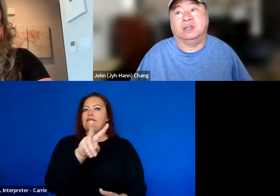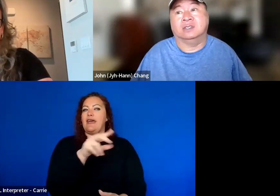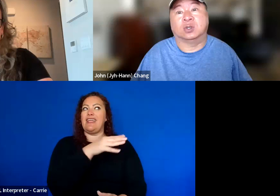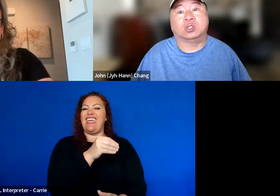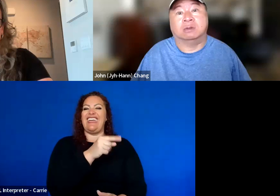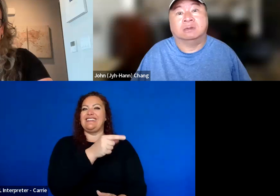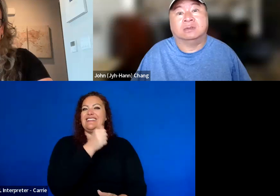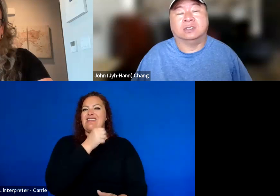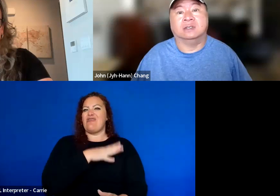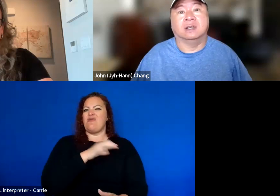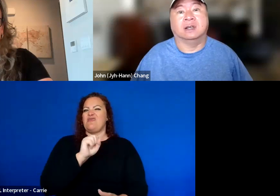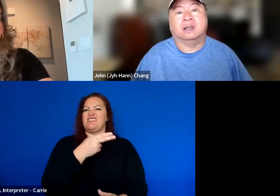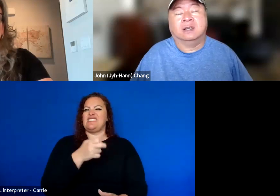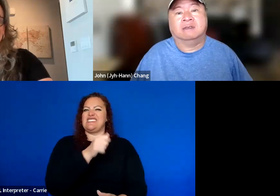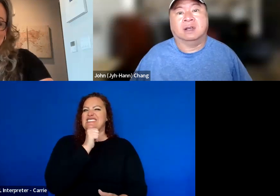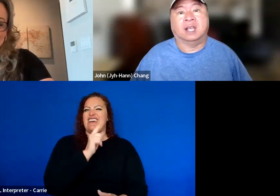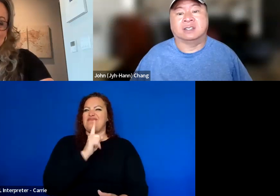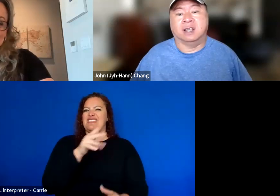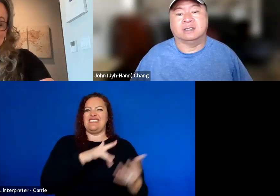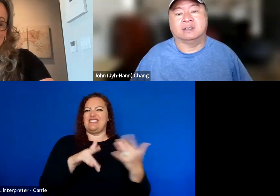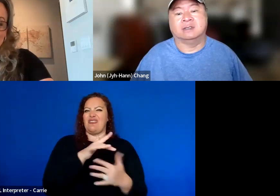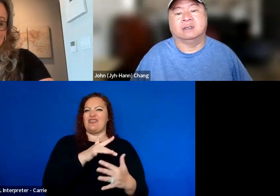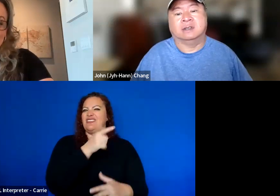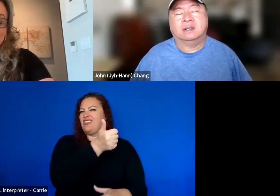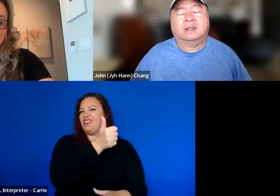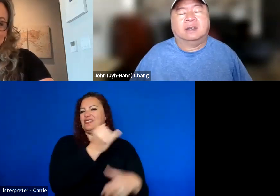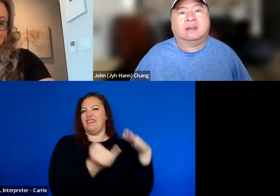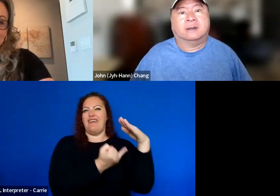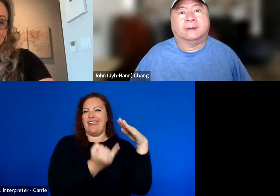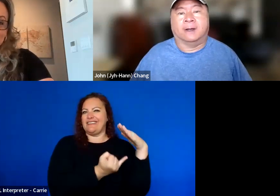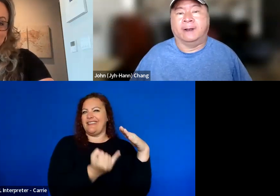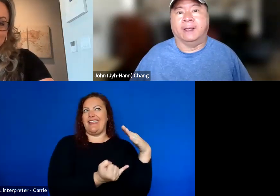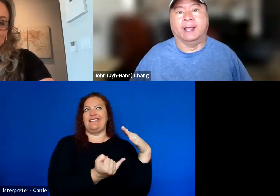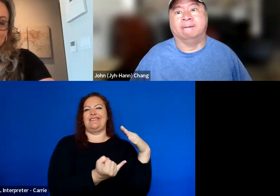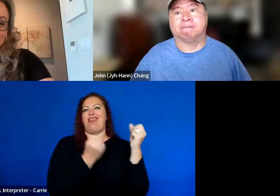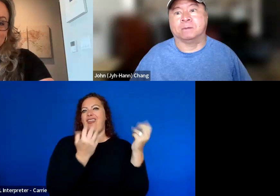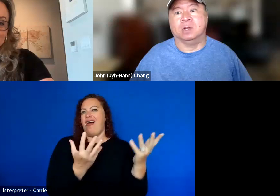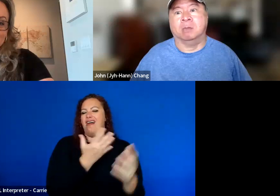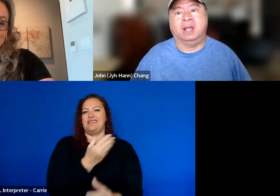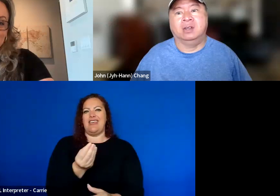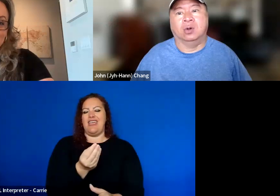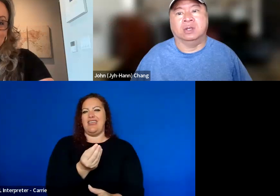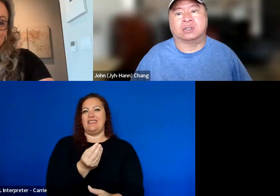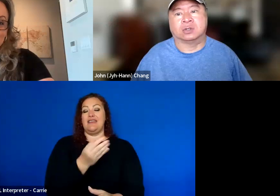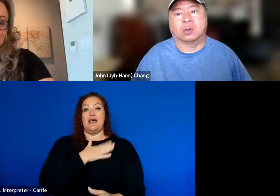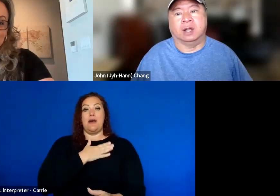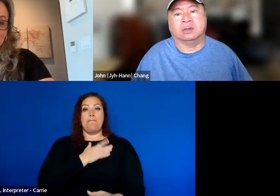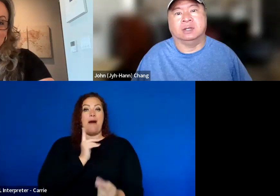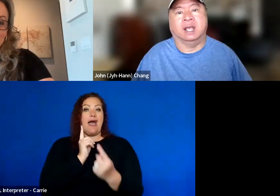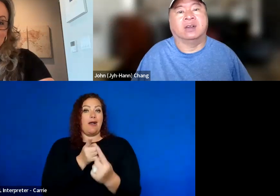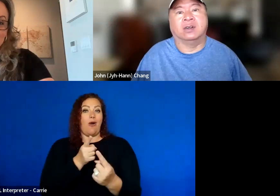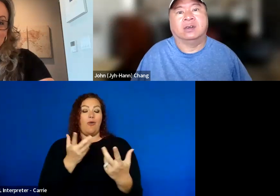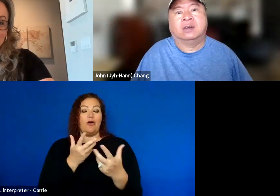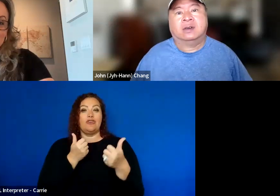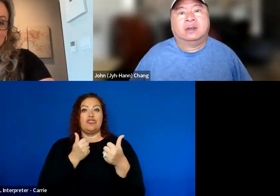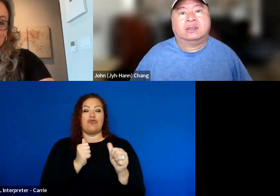not very social. She's isolates a lot. And, my goal is to try to